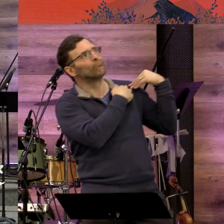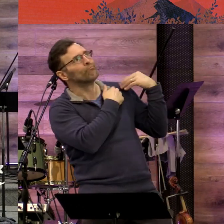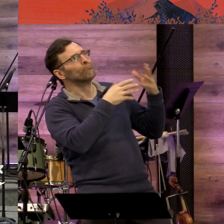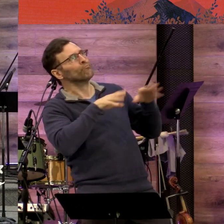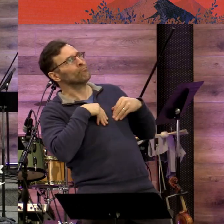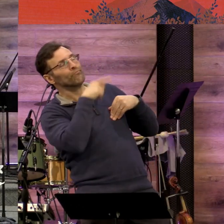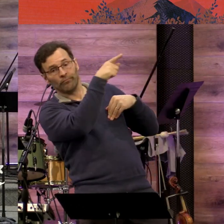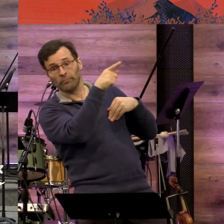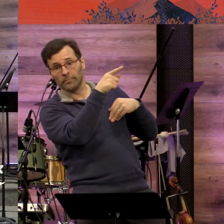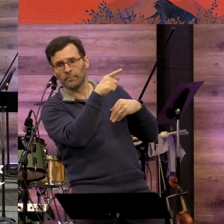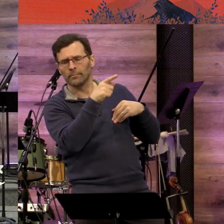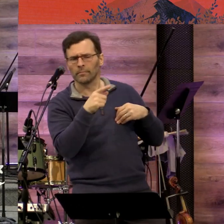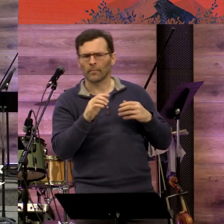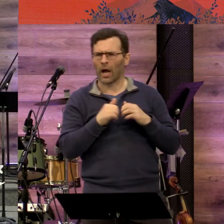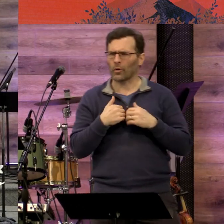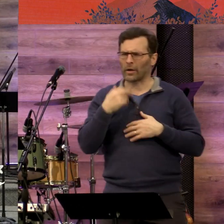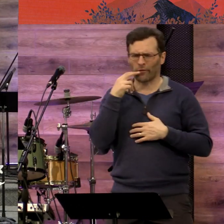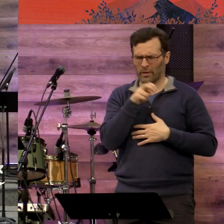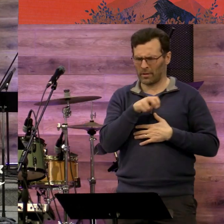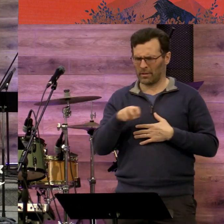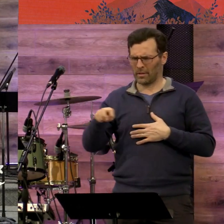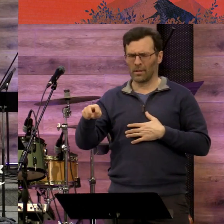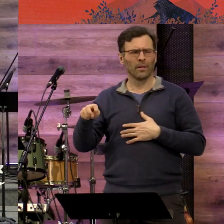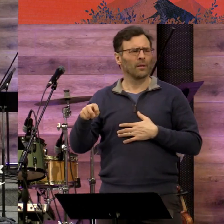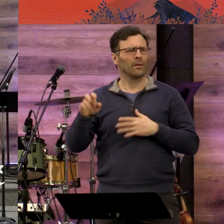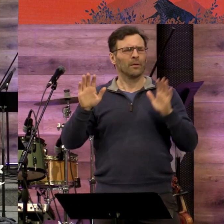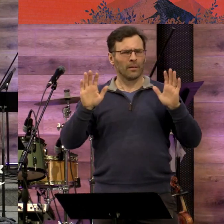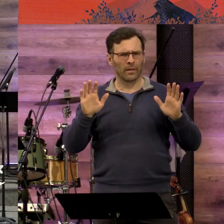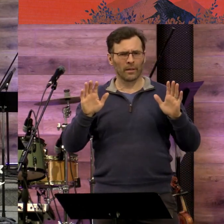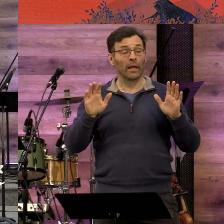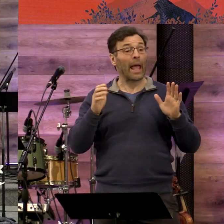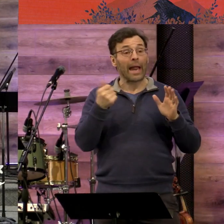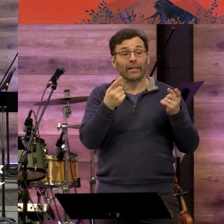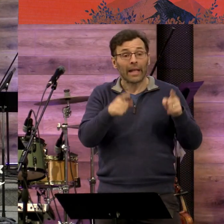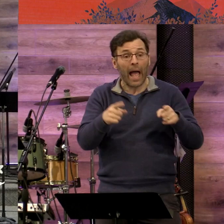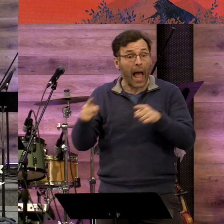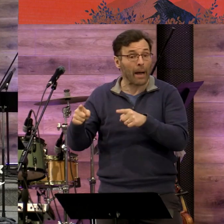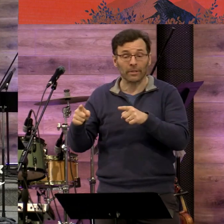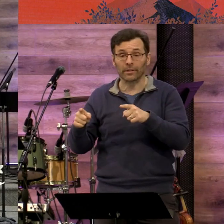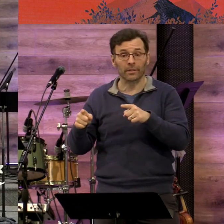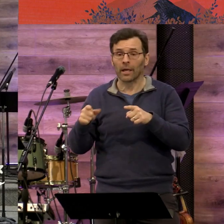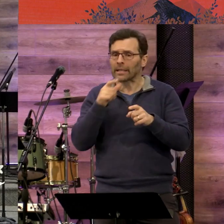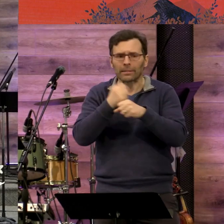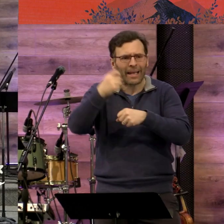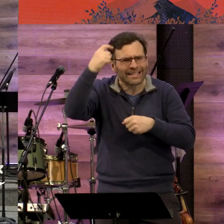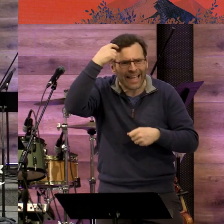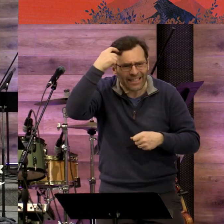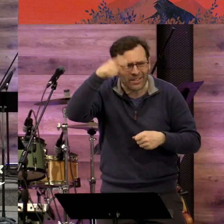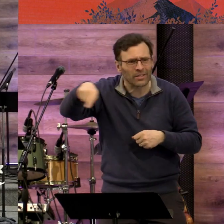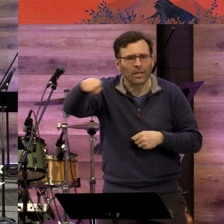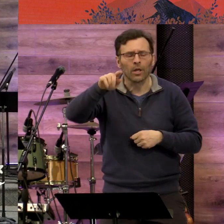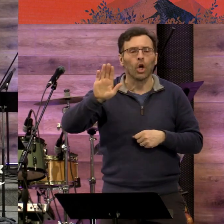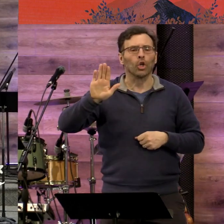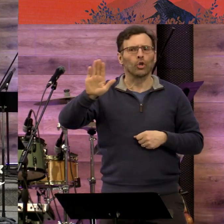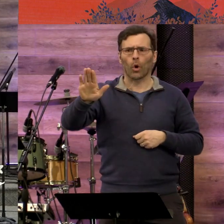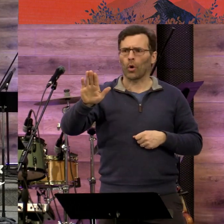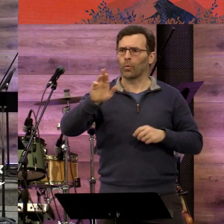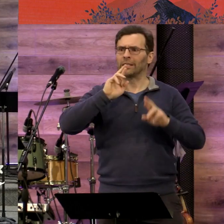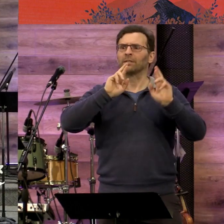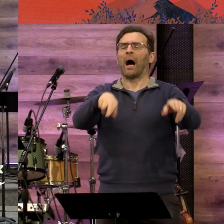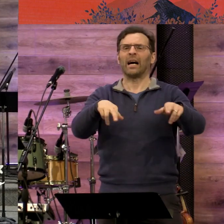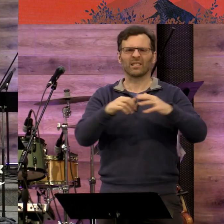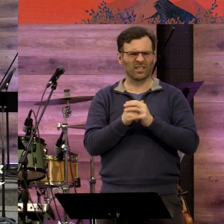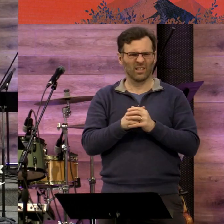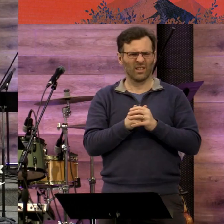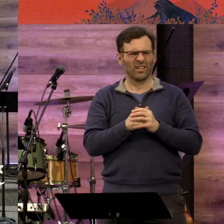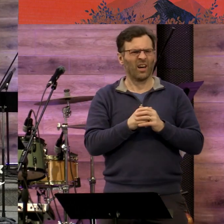into that kind of thinking? Well, everything that happens, or anything that happens that doesn't make sense to you, is your immediate response,